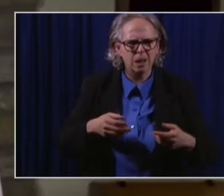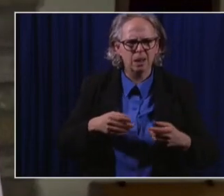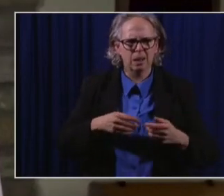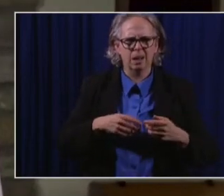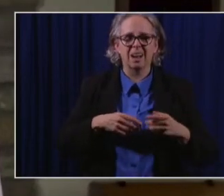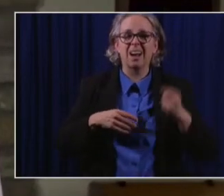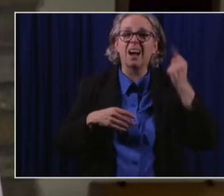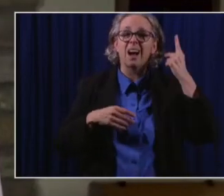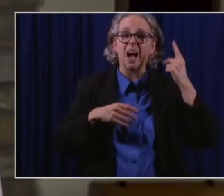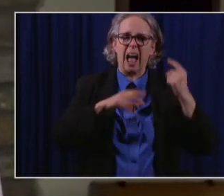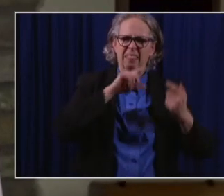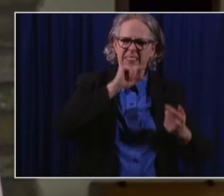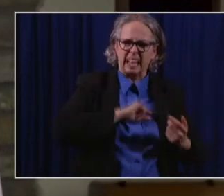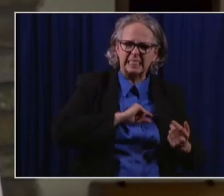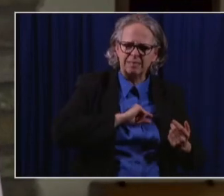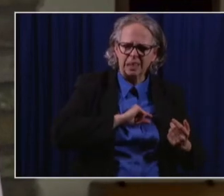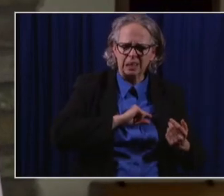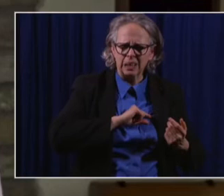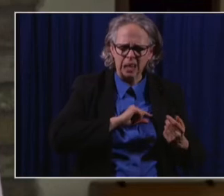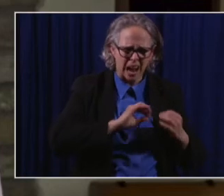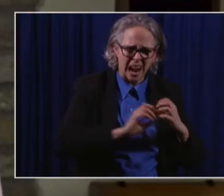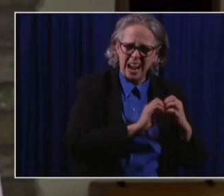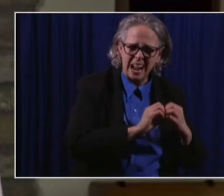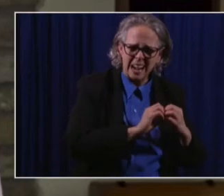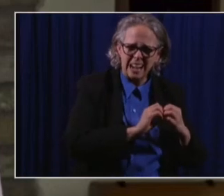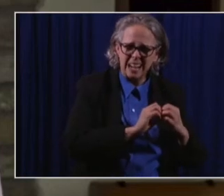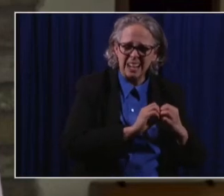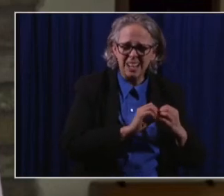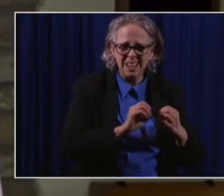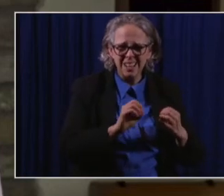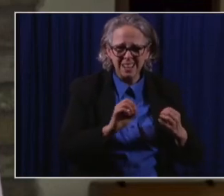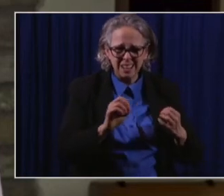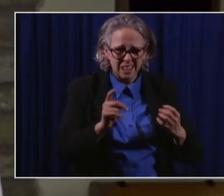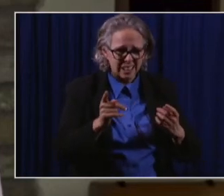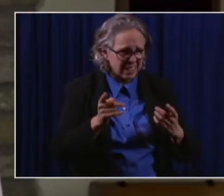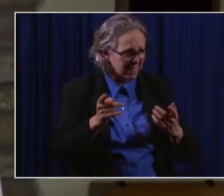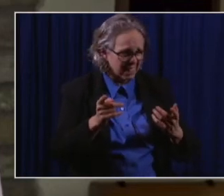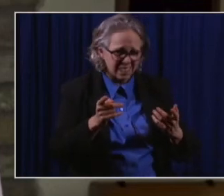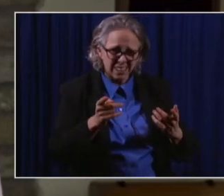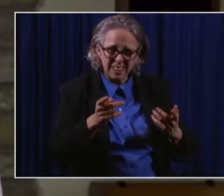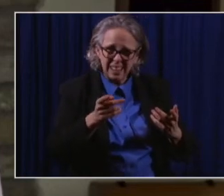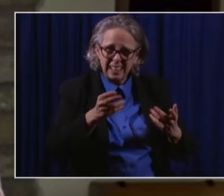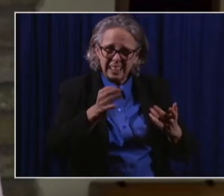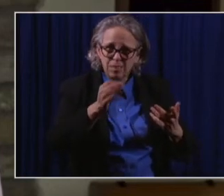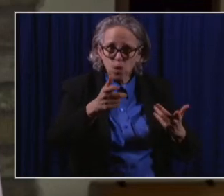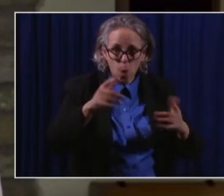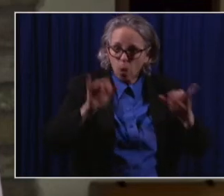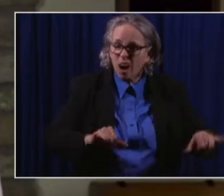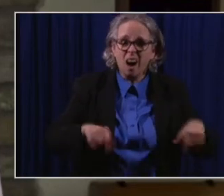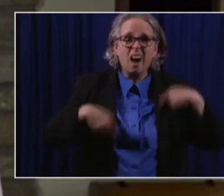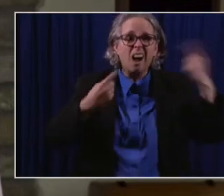safely, you're probably not going to do it exactly like you've done it before, but you can still do something. You can still,